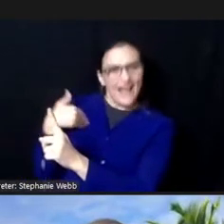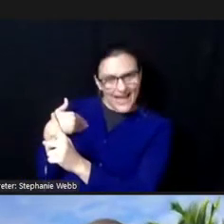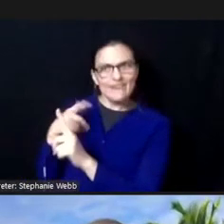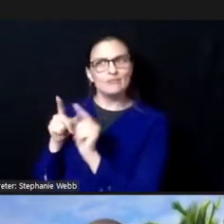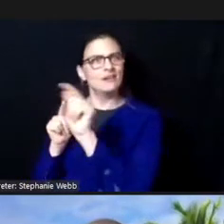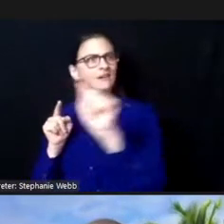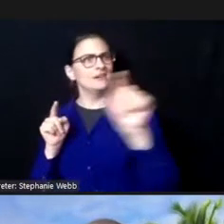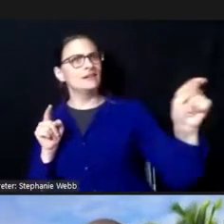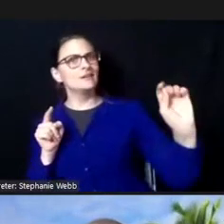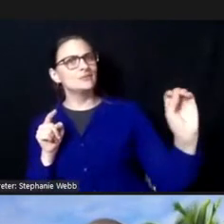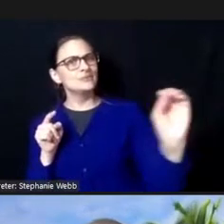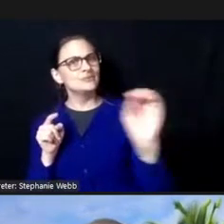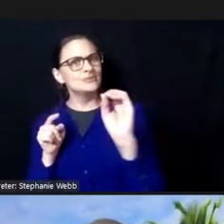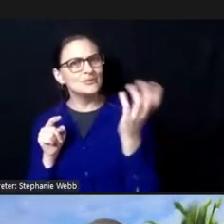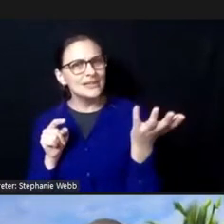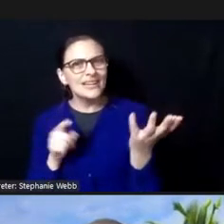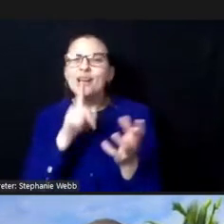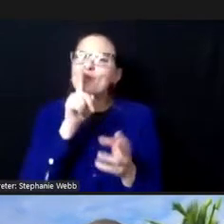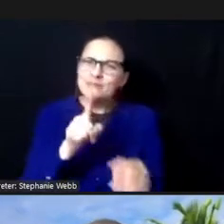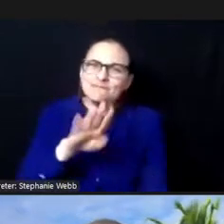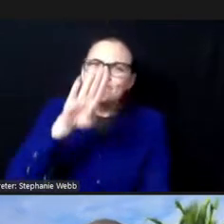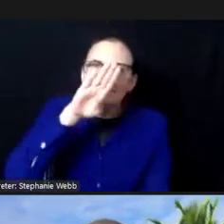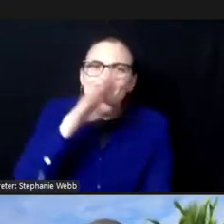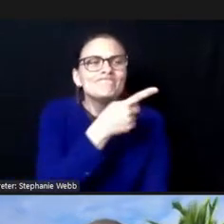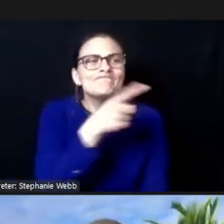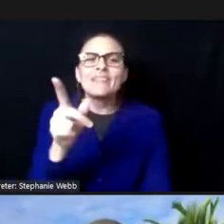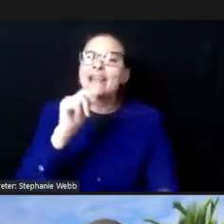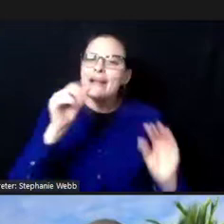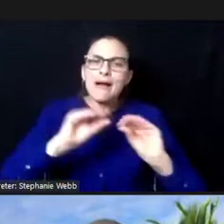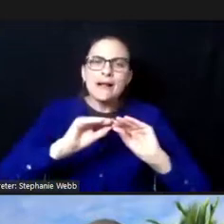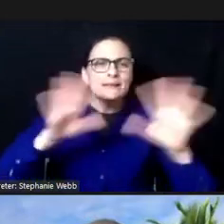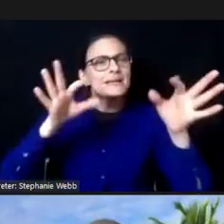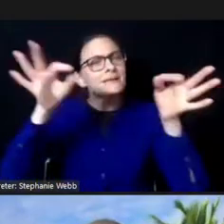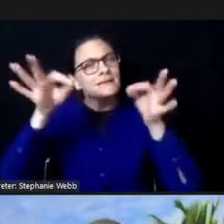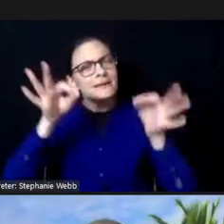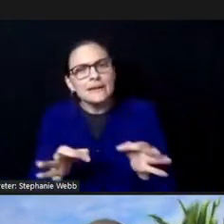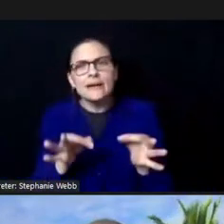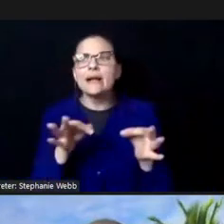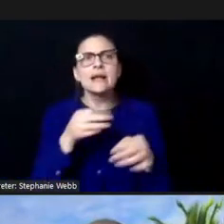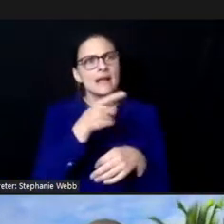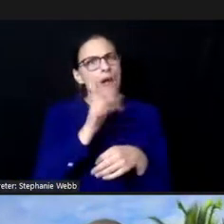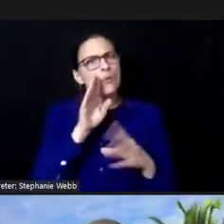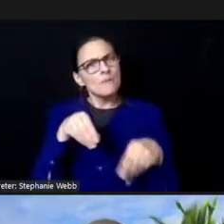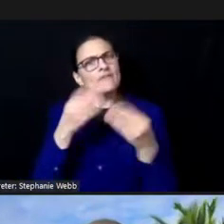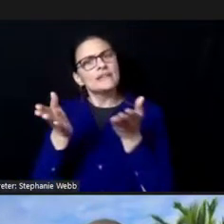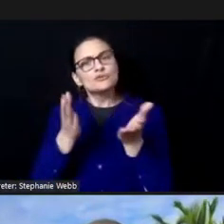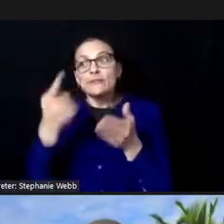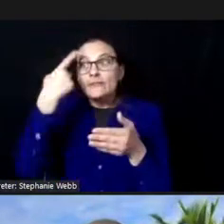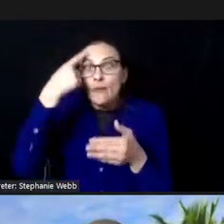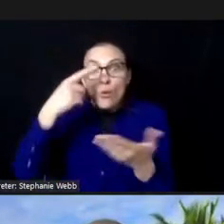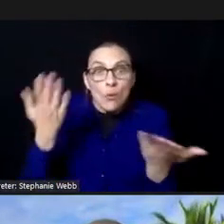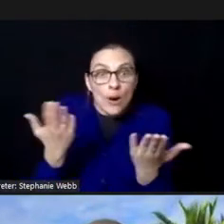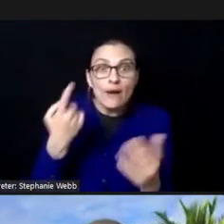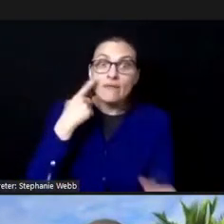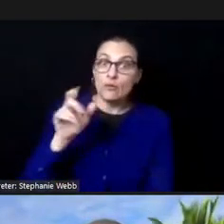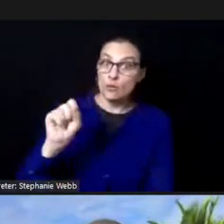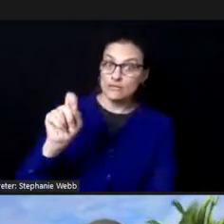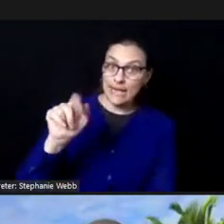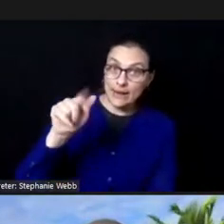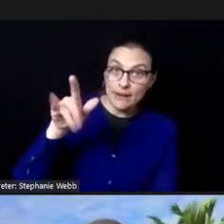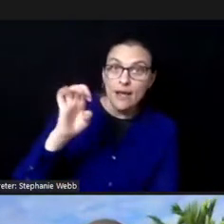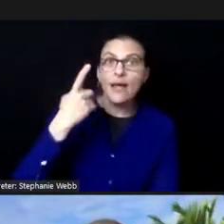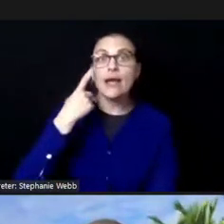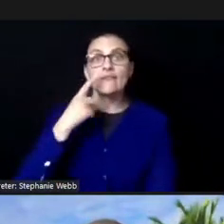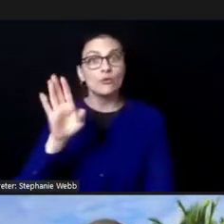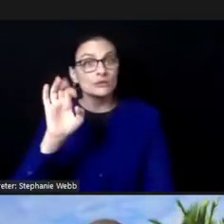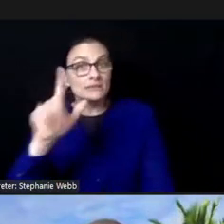they don't tell you. They don't actually tell you if it's satellite, if it's through your cell phone, you know, is it like a 4G service? What is it?